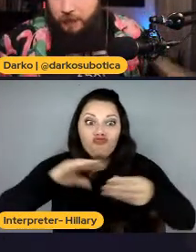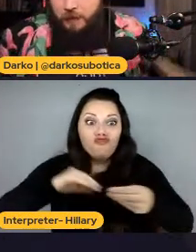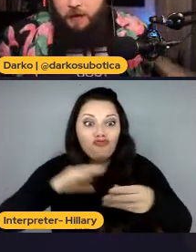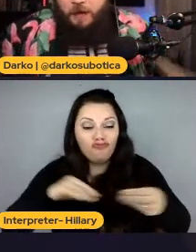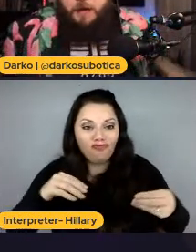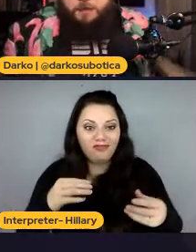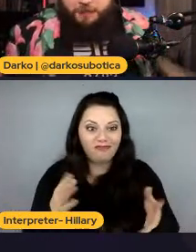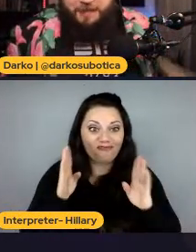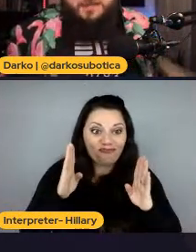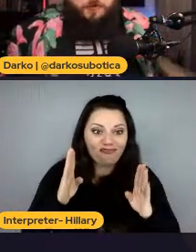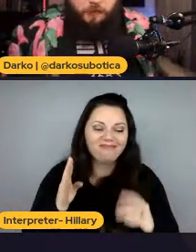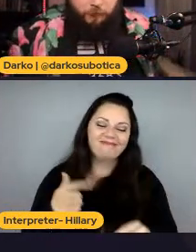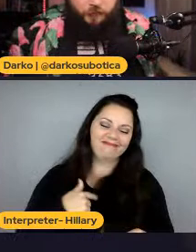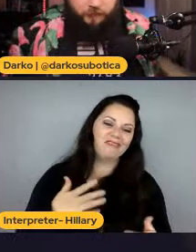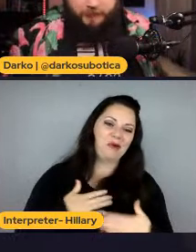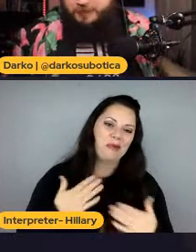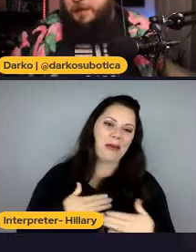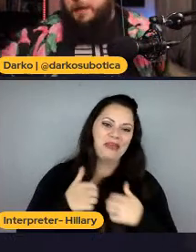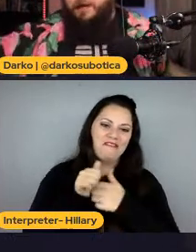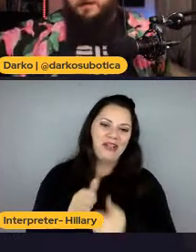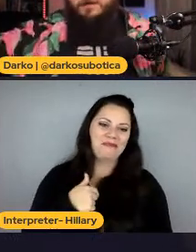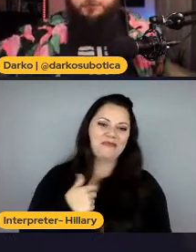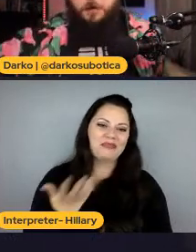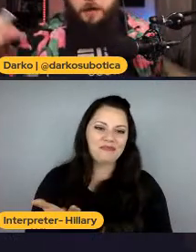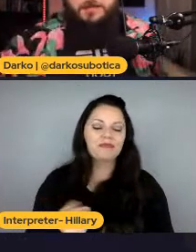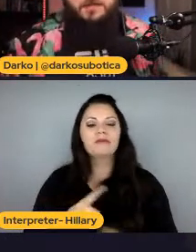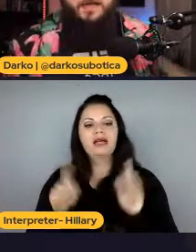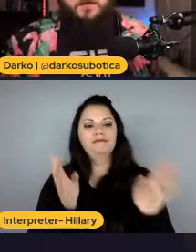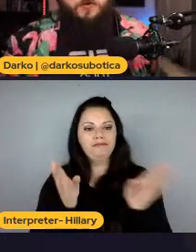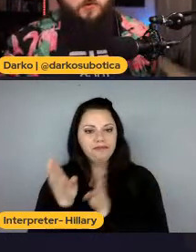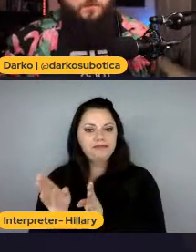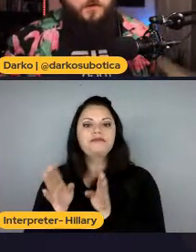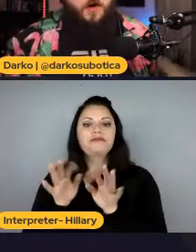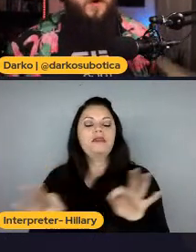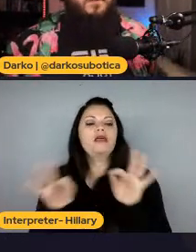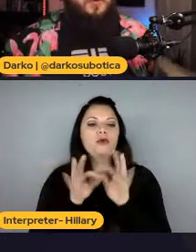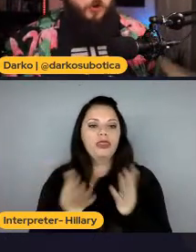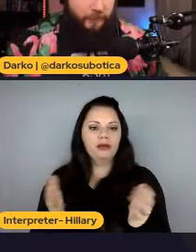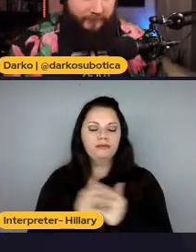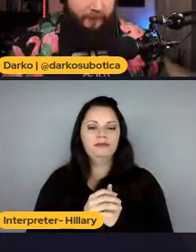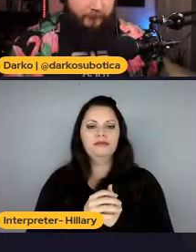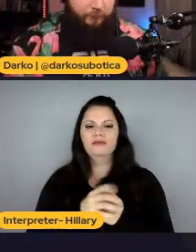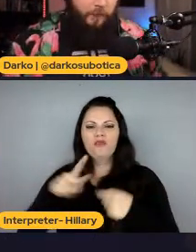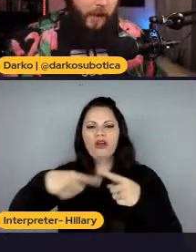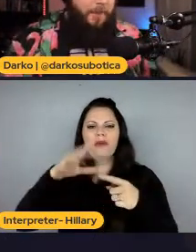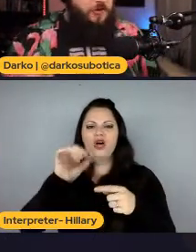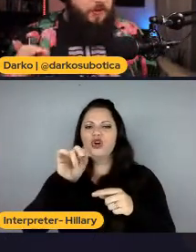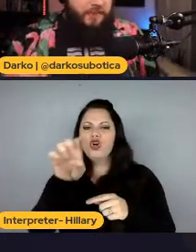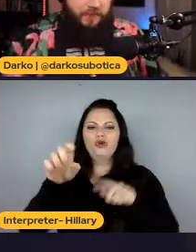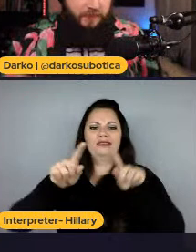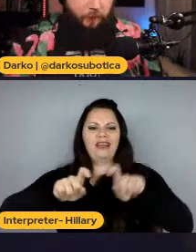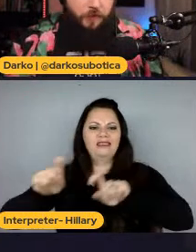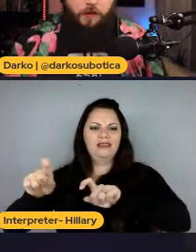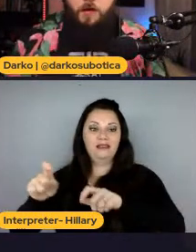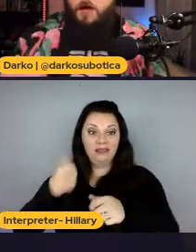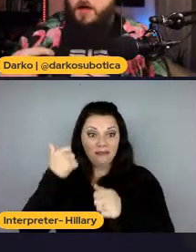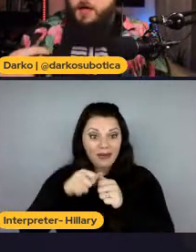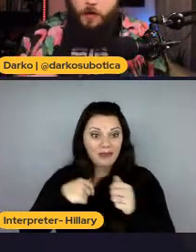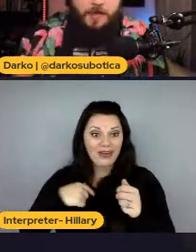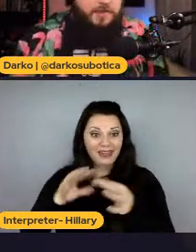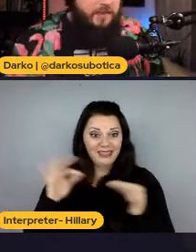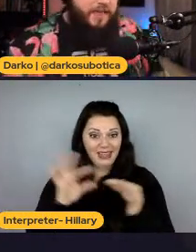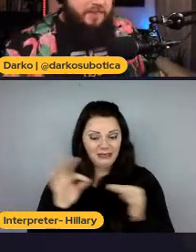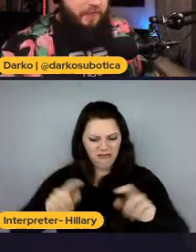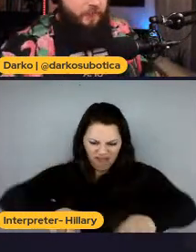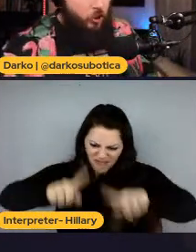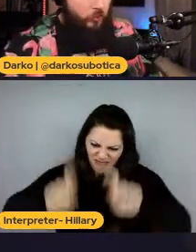happy. But let's get to the important things. Let's get to what about code testing. I mentioned testing is important. And